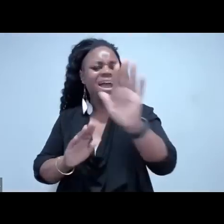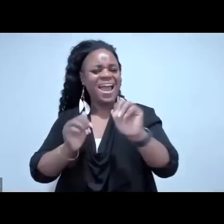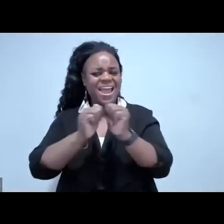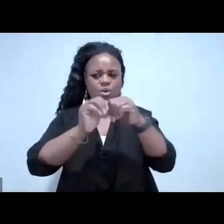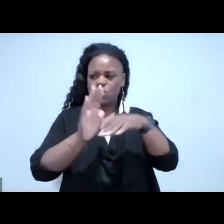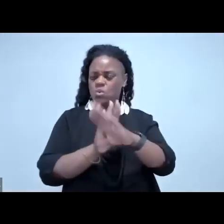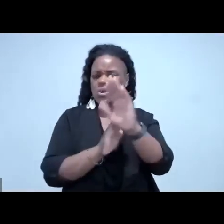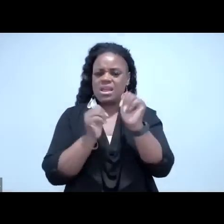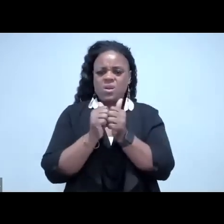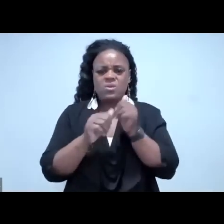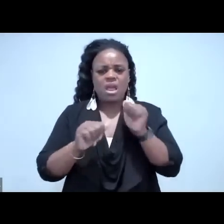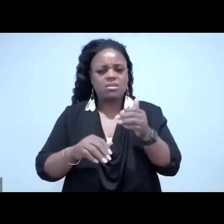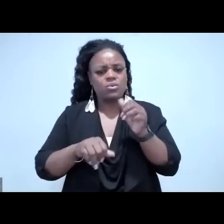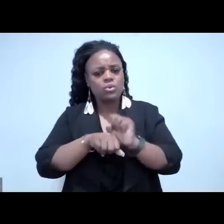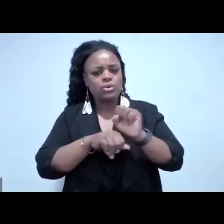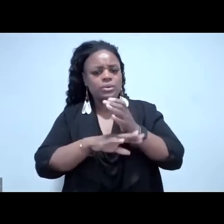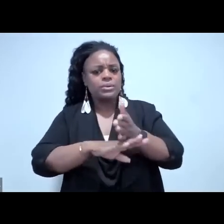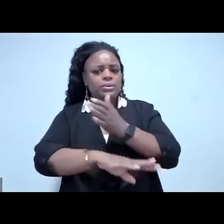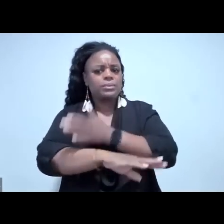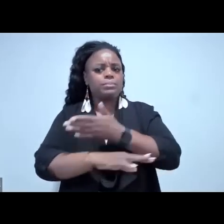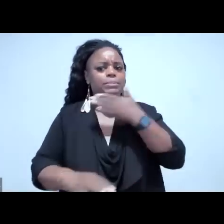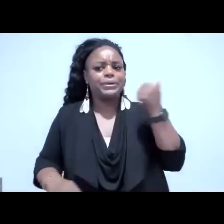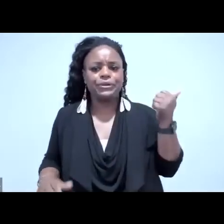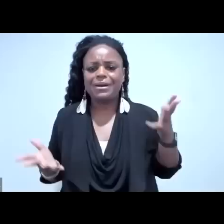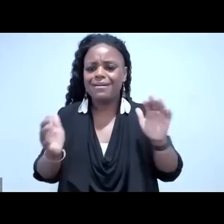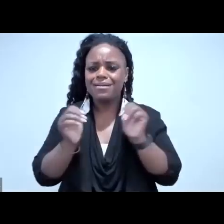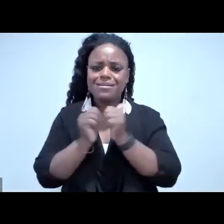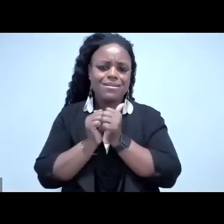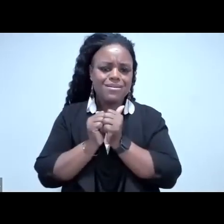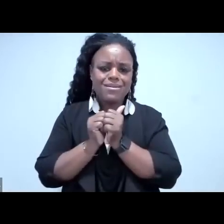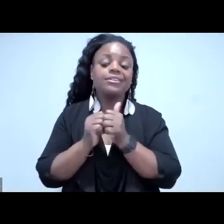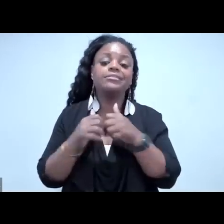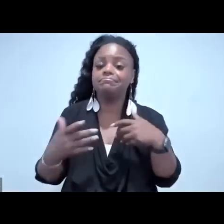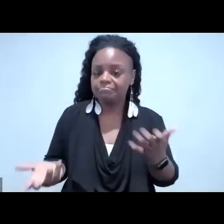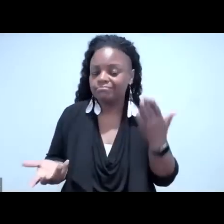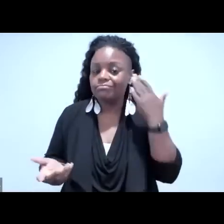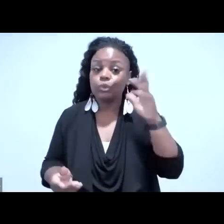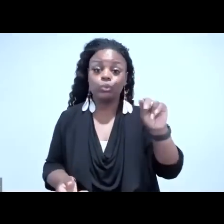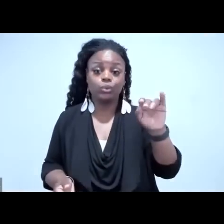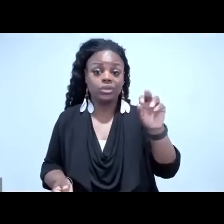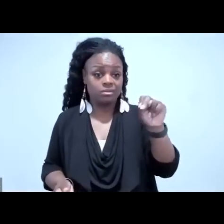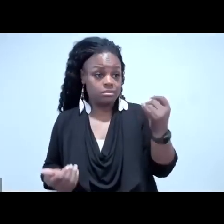doing nearly enough to help rev things up? Today, we will discuss what